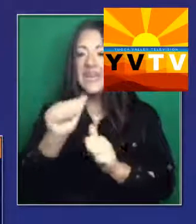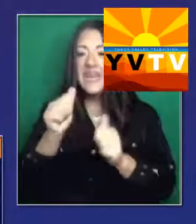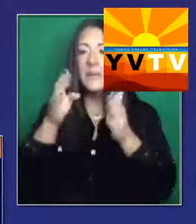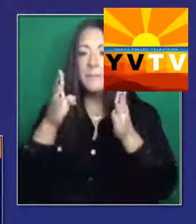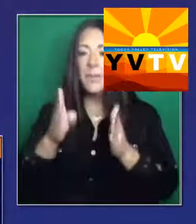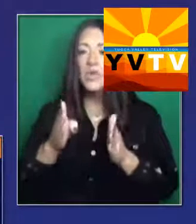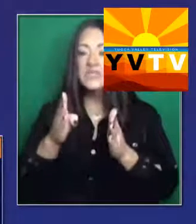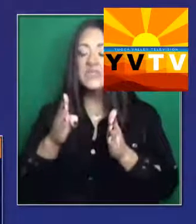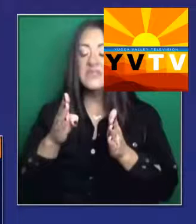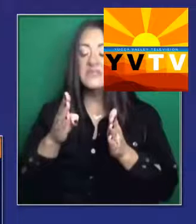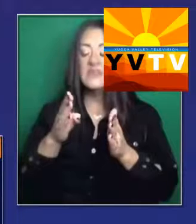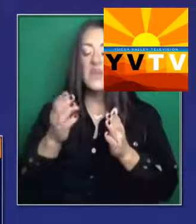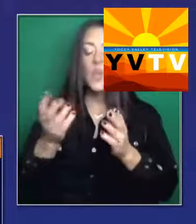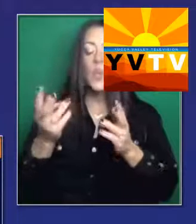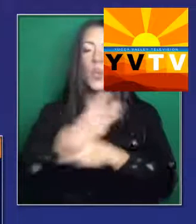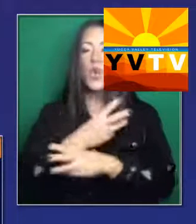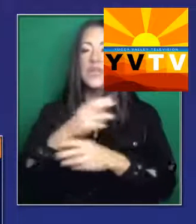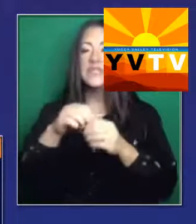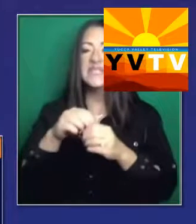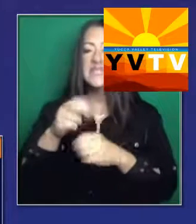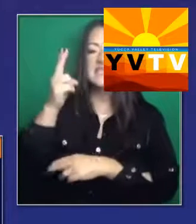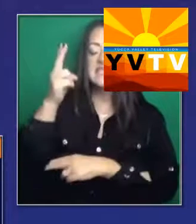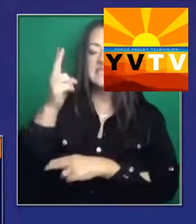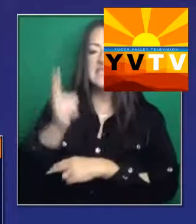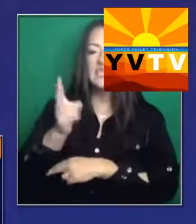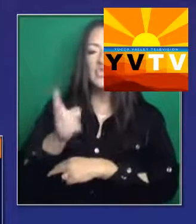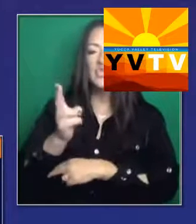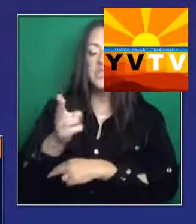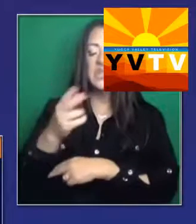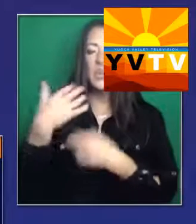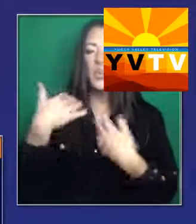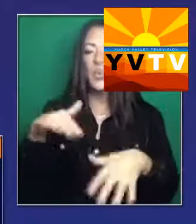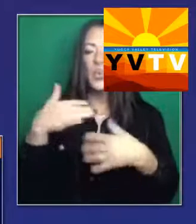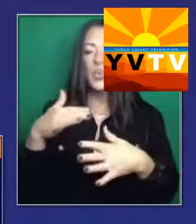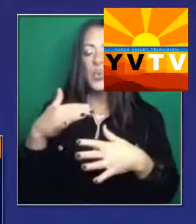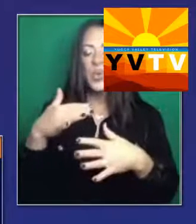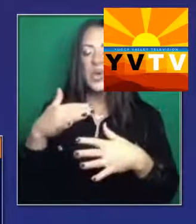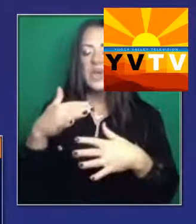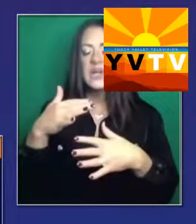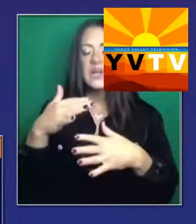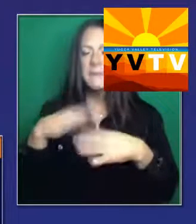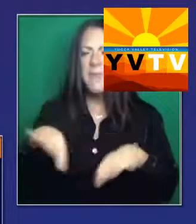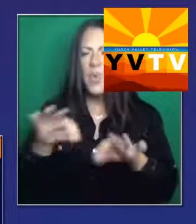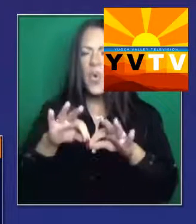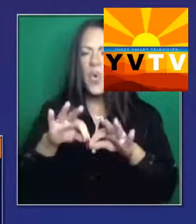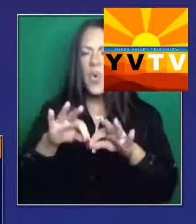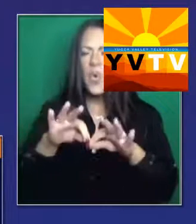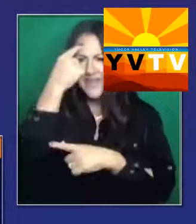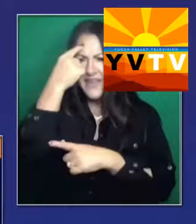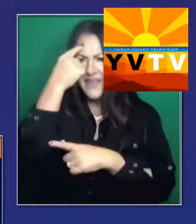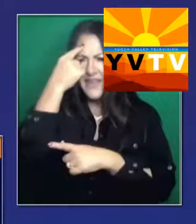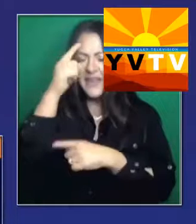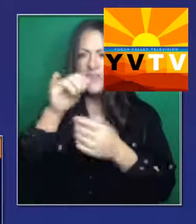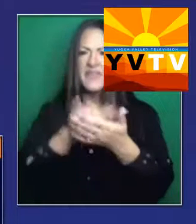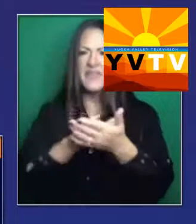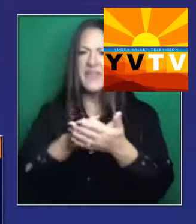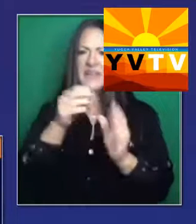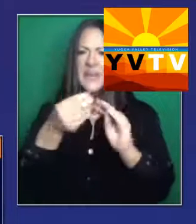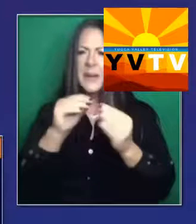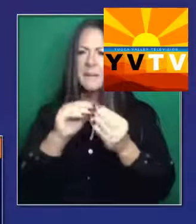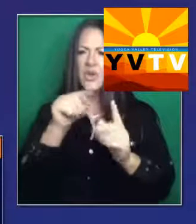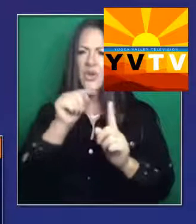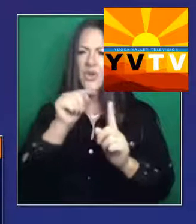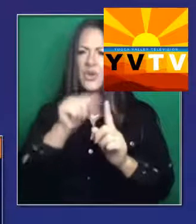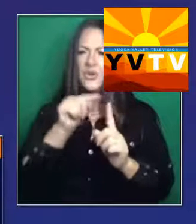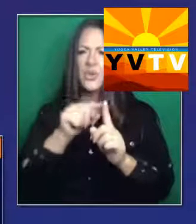of this pandemic. So I want to put that in perspective. That 97, as deadly and devastating as that may be, that number is